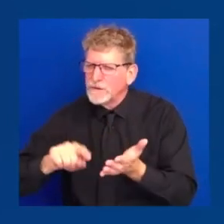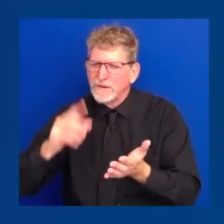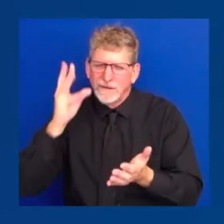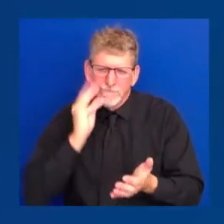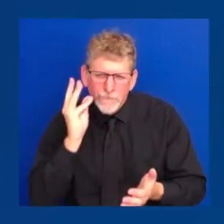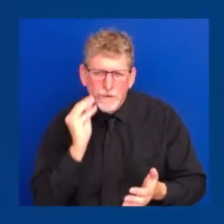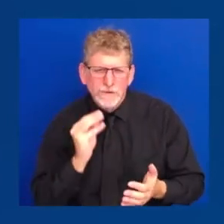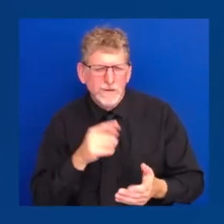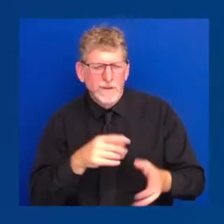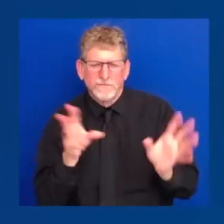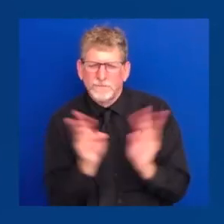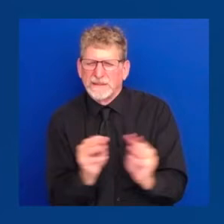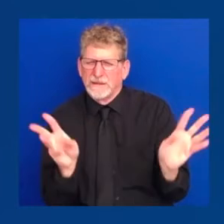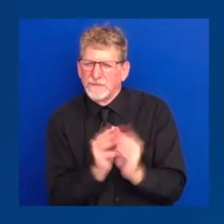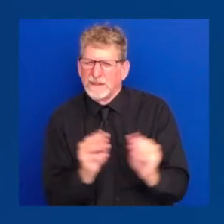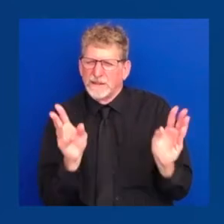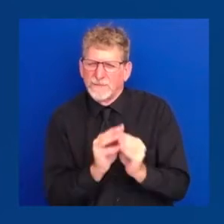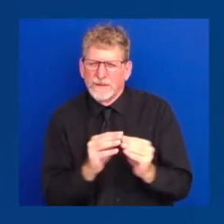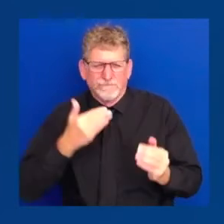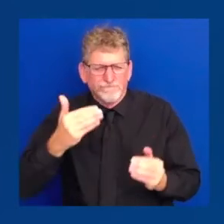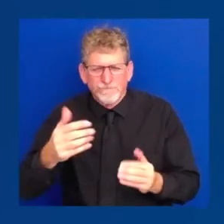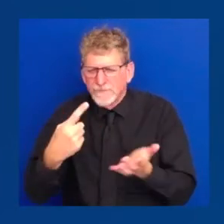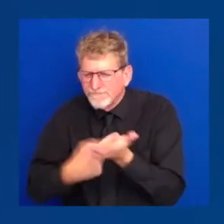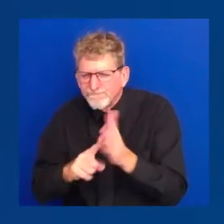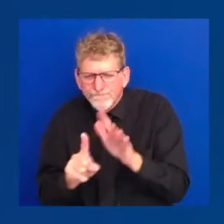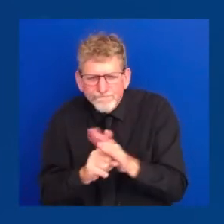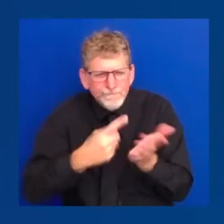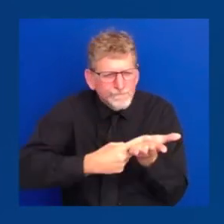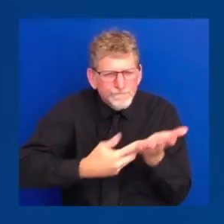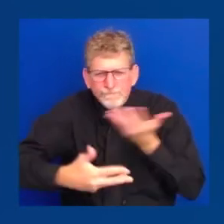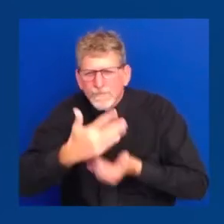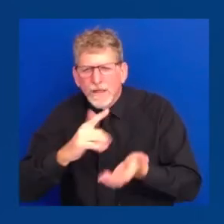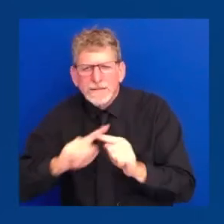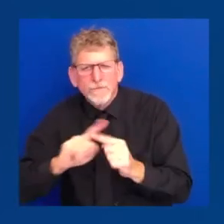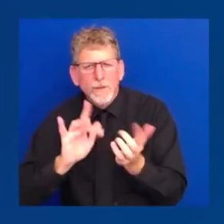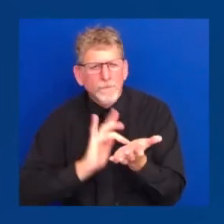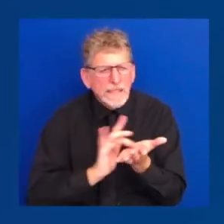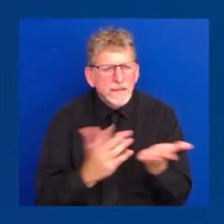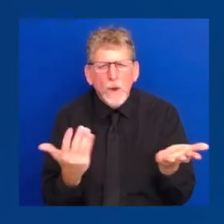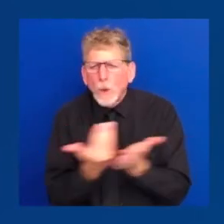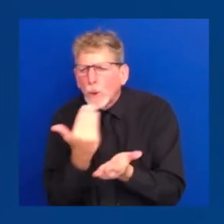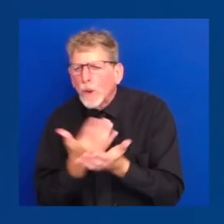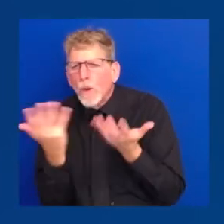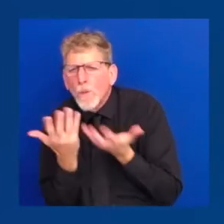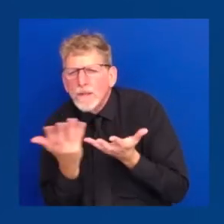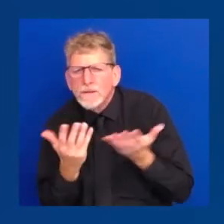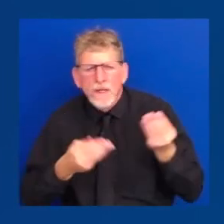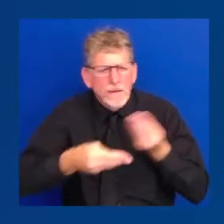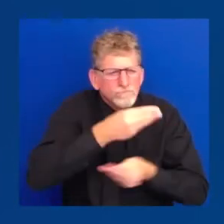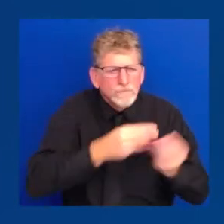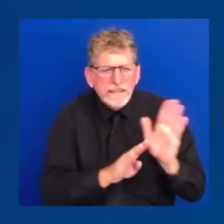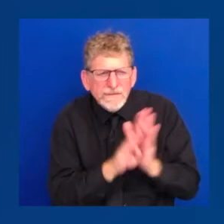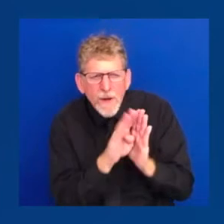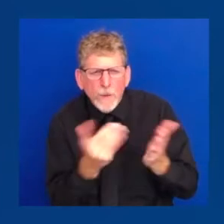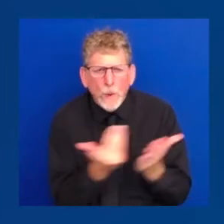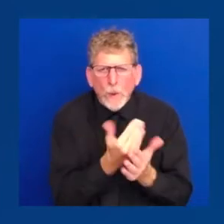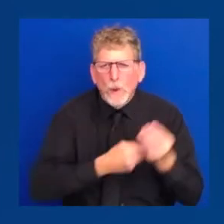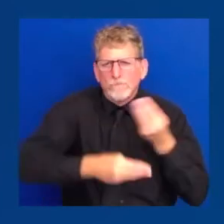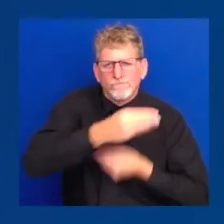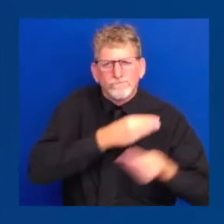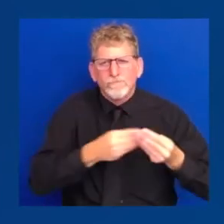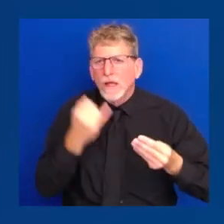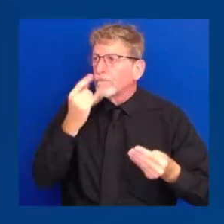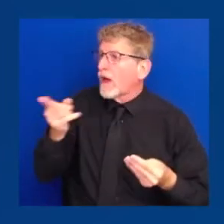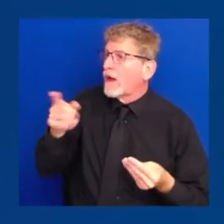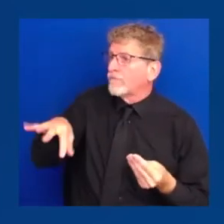COVID-19, and they update the guidelines as new clinical evidence emerges. However, our work